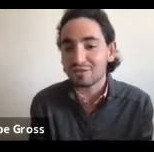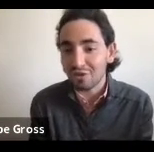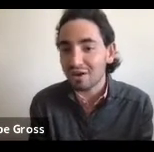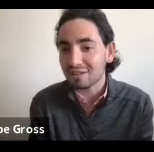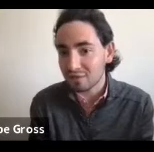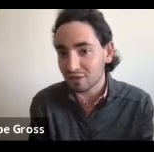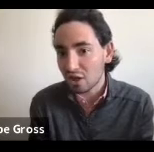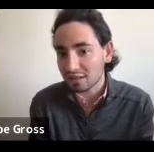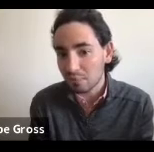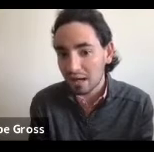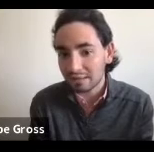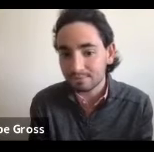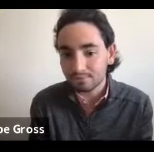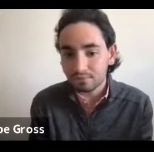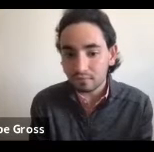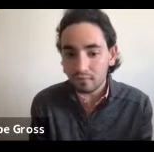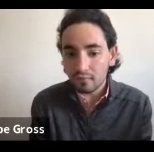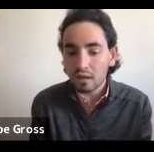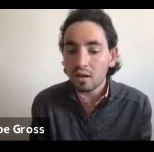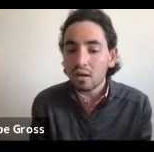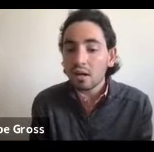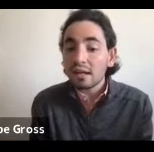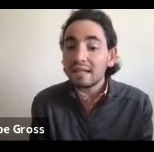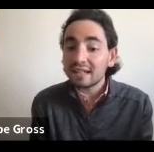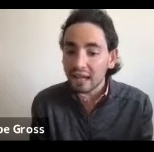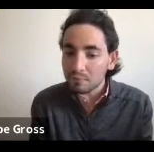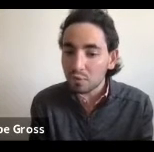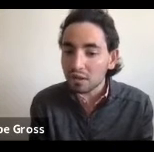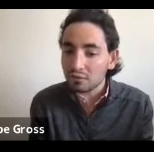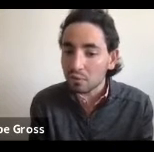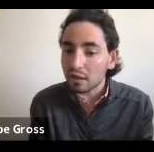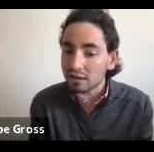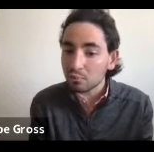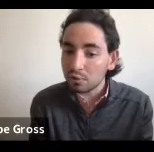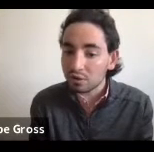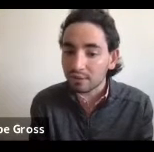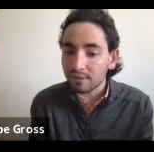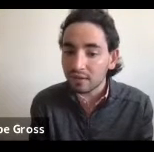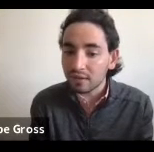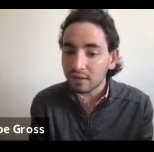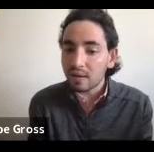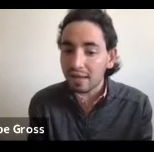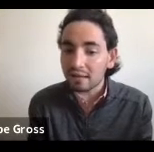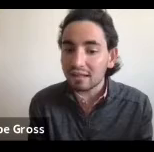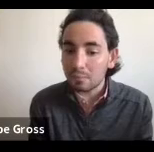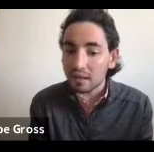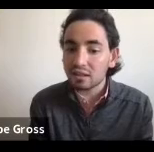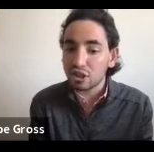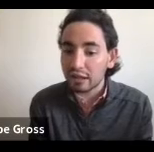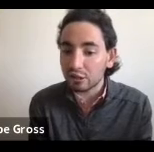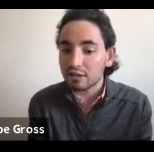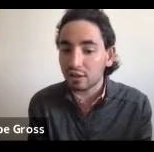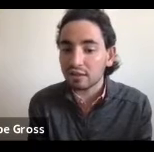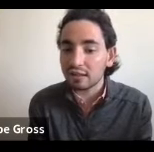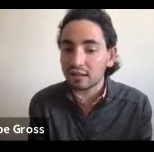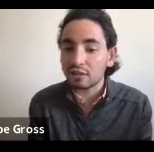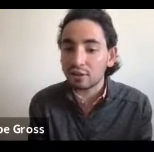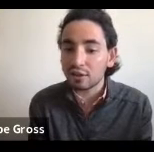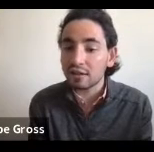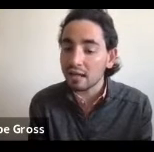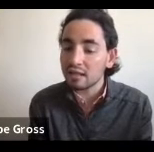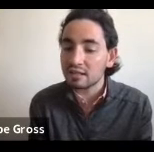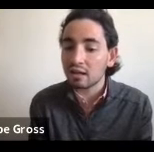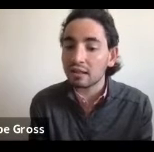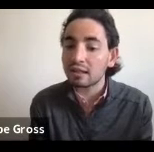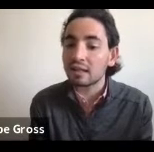that Moses draws of his dog Spot. He types what he wrote on his computer. Then he makes the